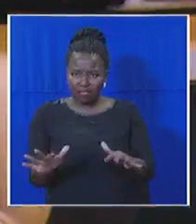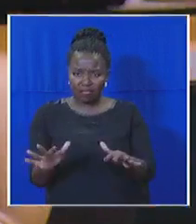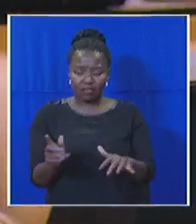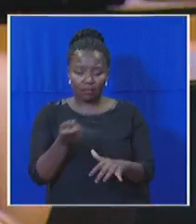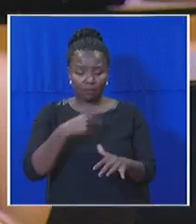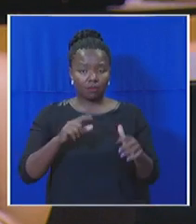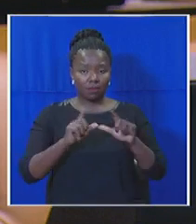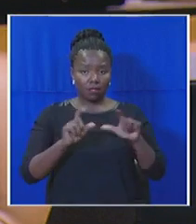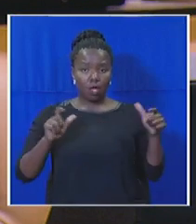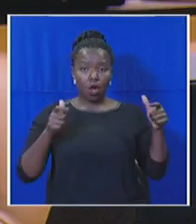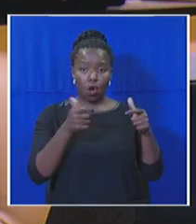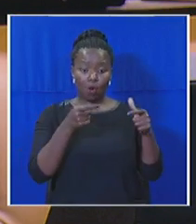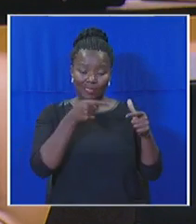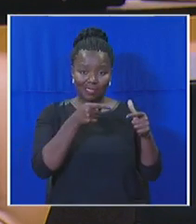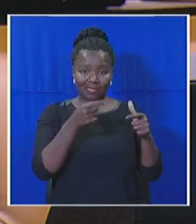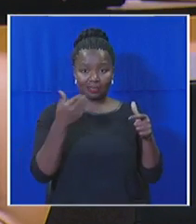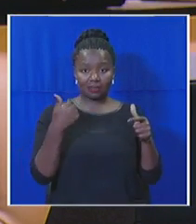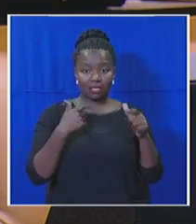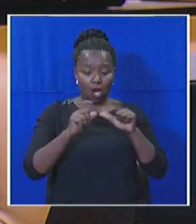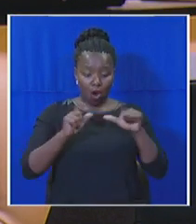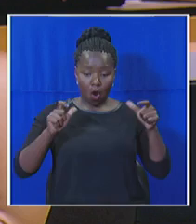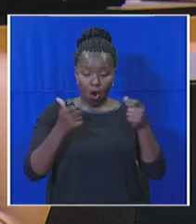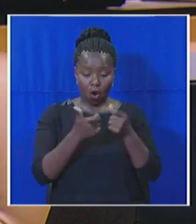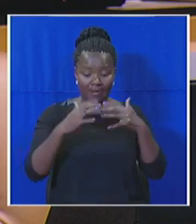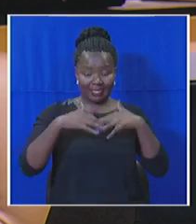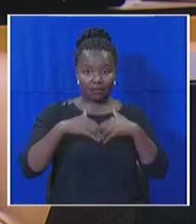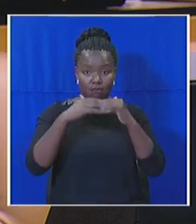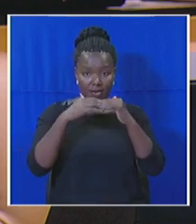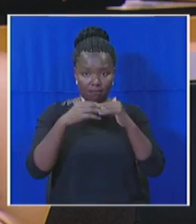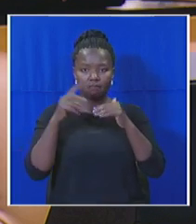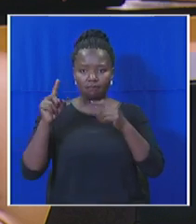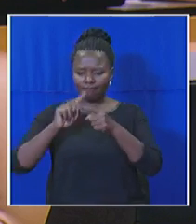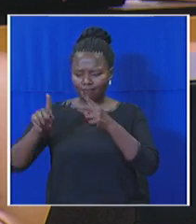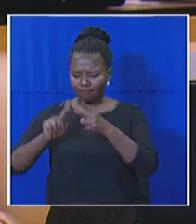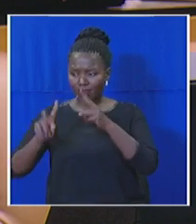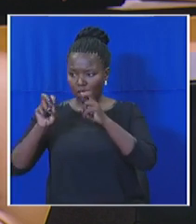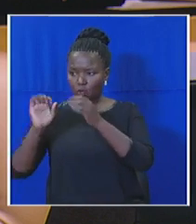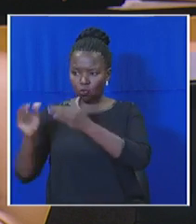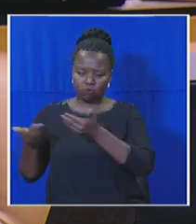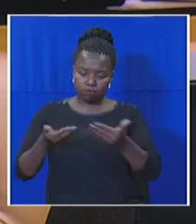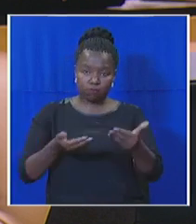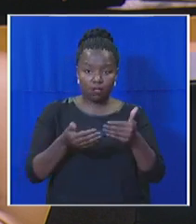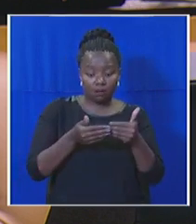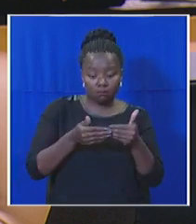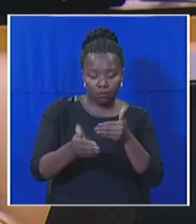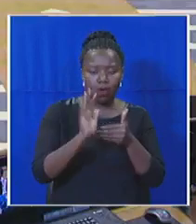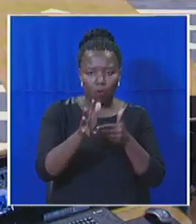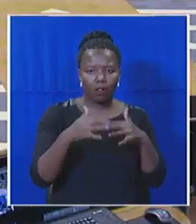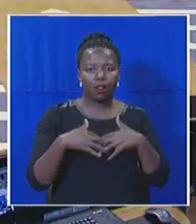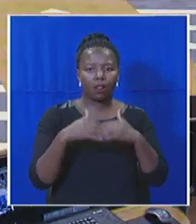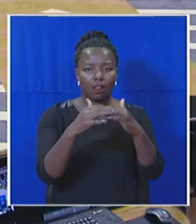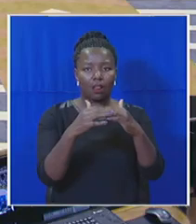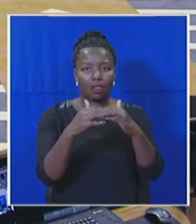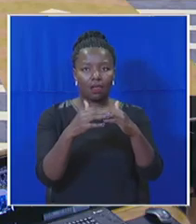committee or the commission that I talked about. That I'm in the process of establishing. They will deal with all of